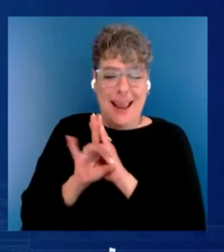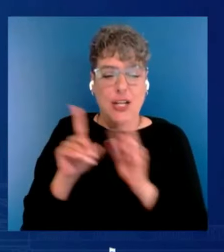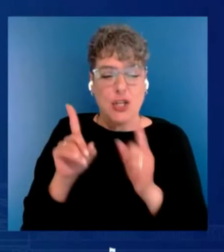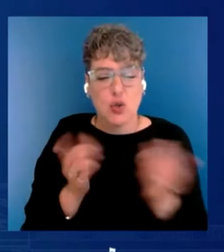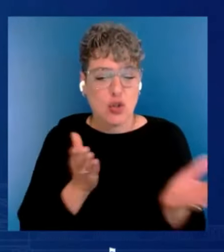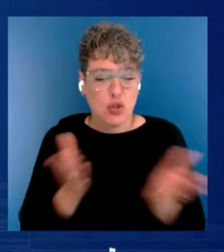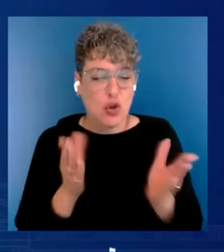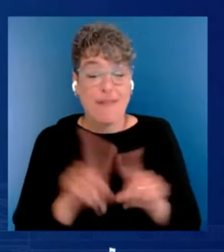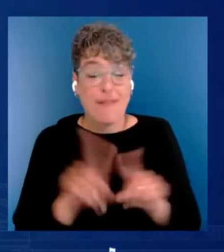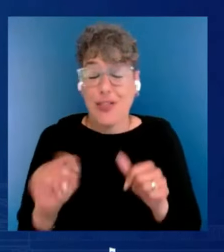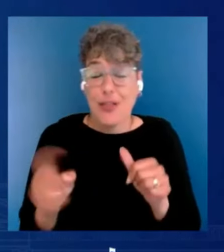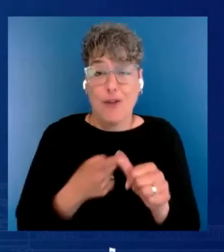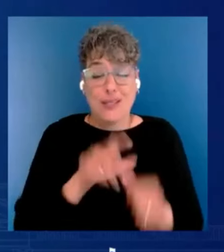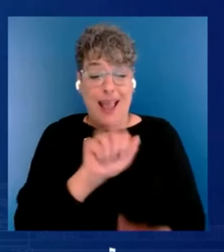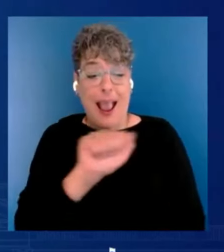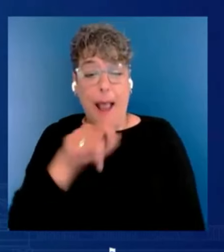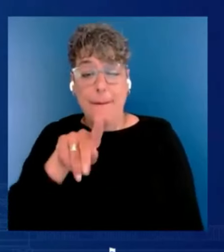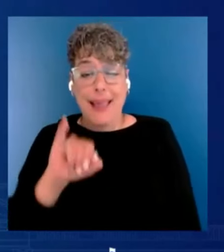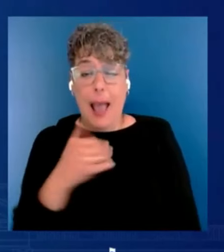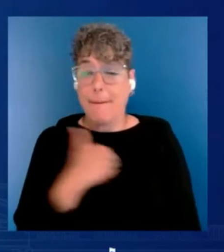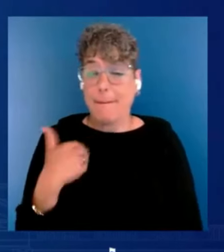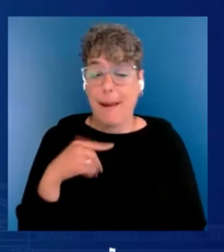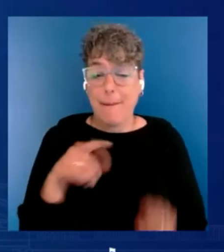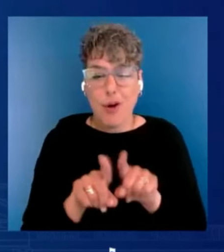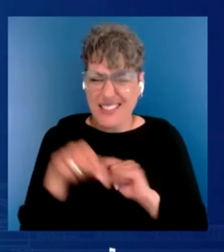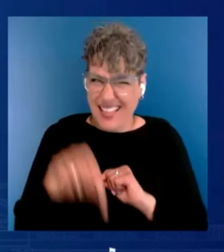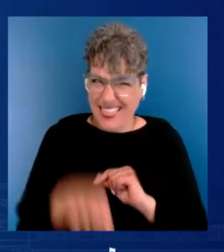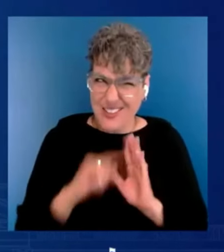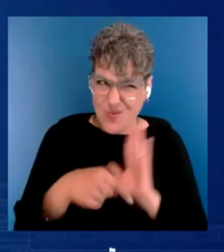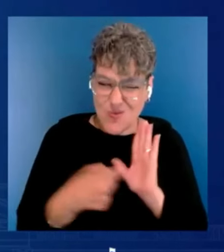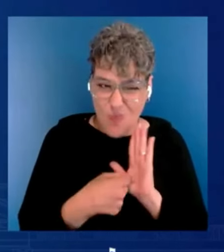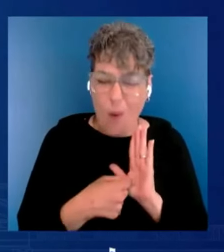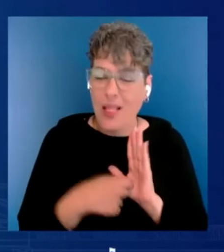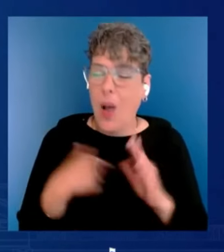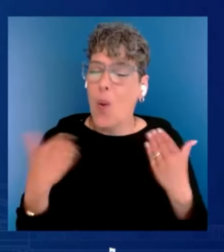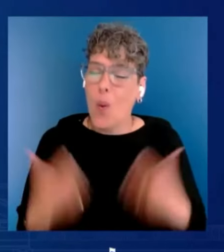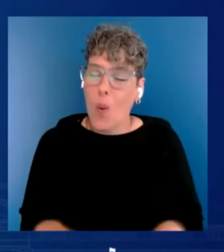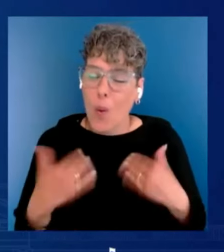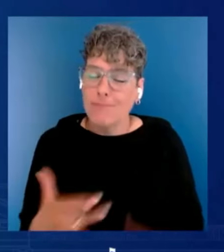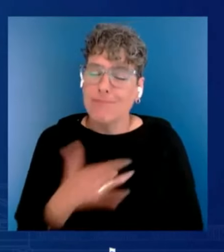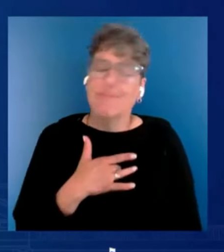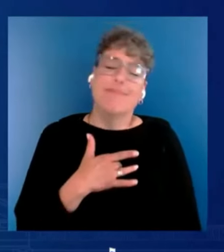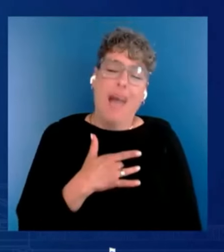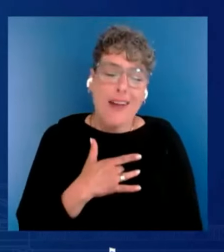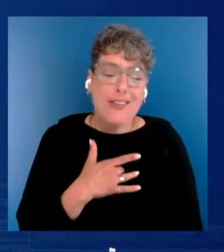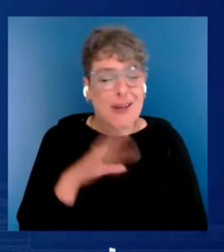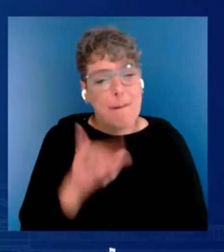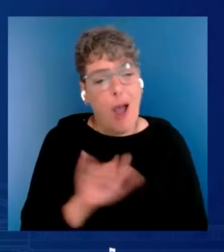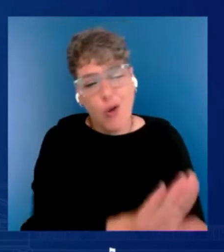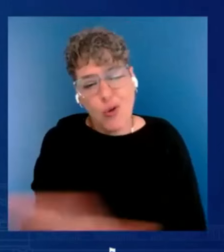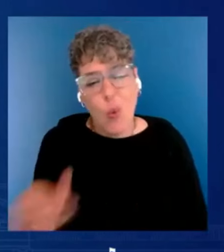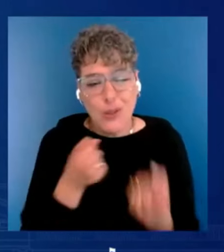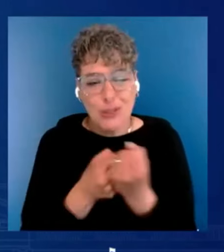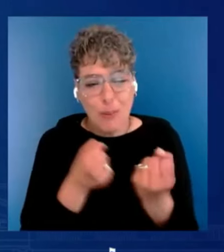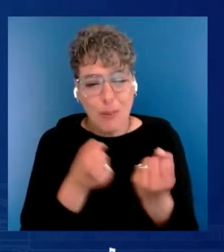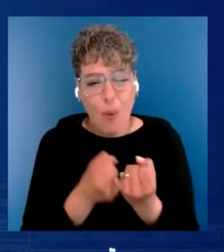API member to serve in this role, I was so incredibly touched by the support from all of you, from this community. It meant the world to me.